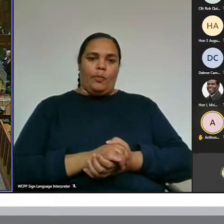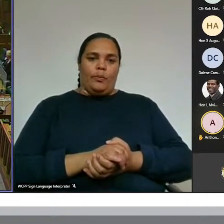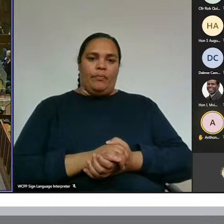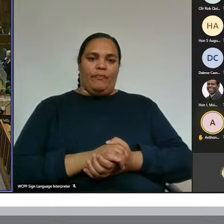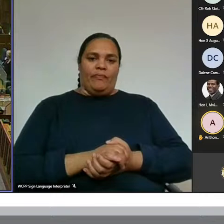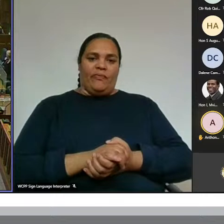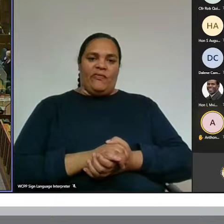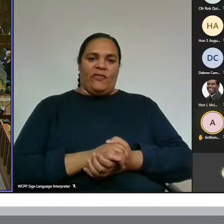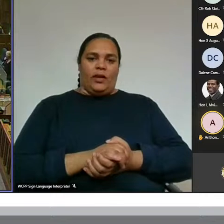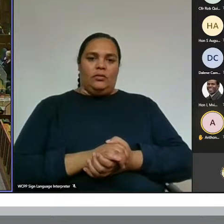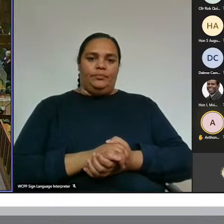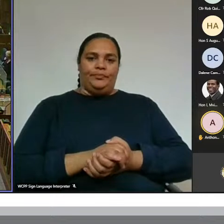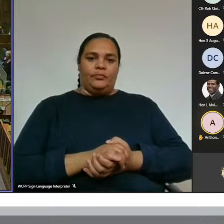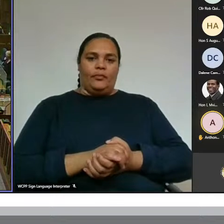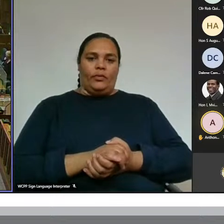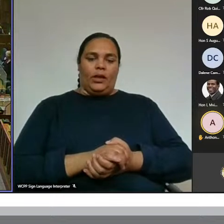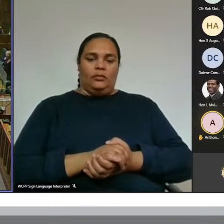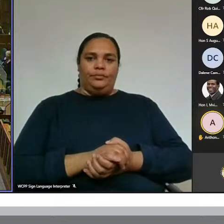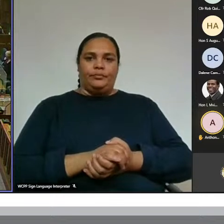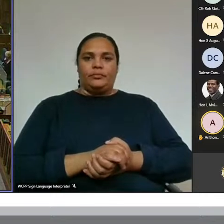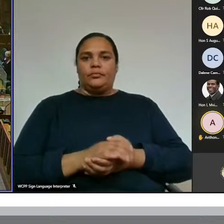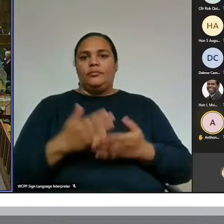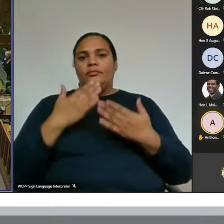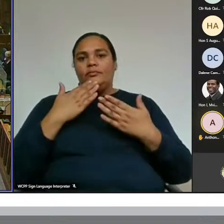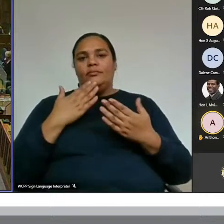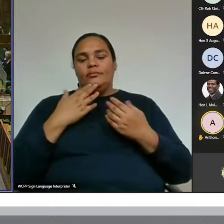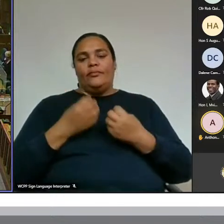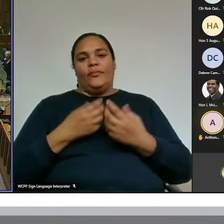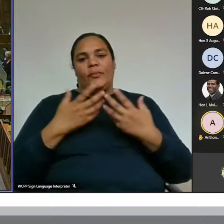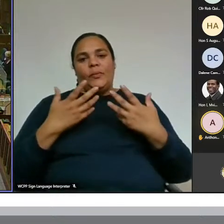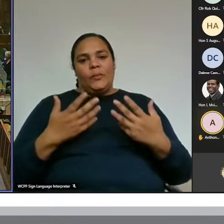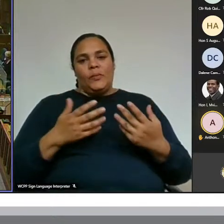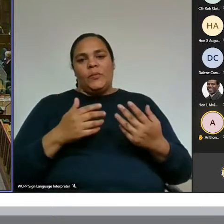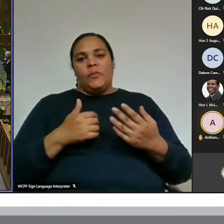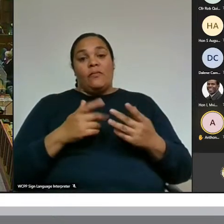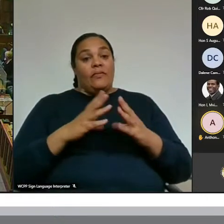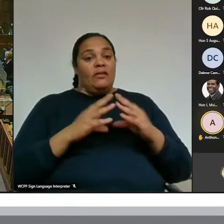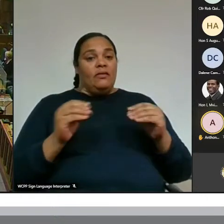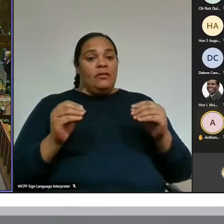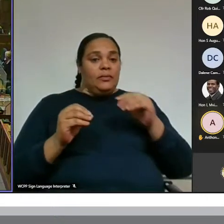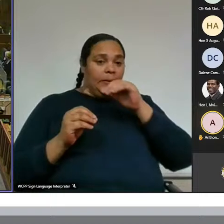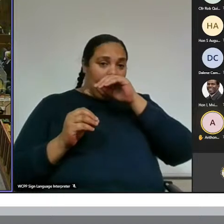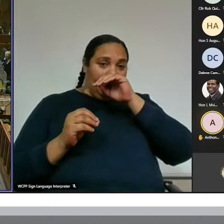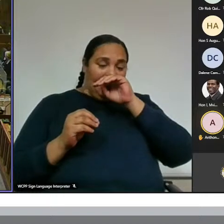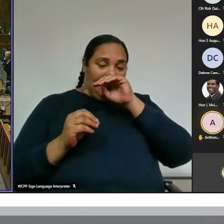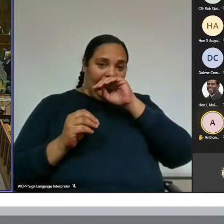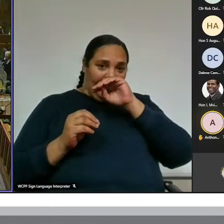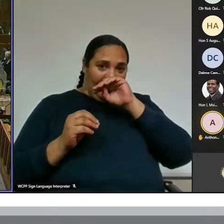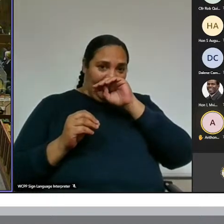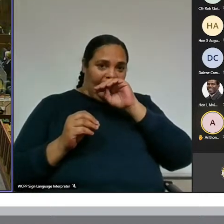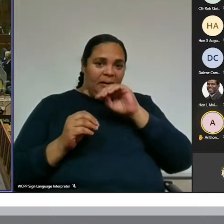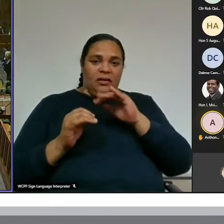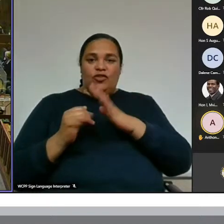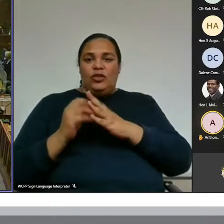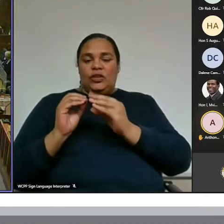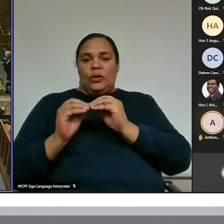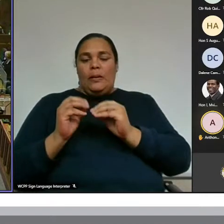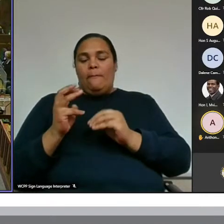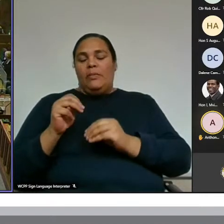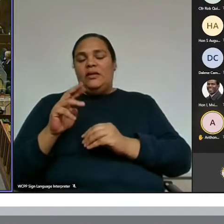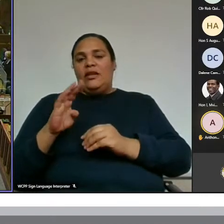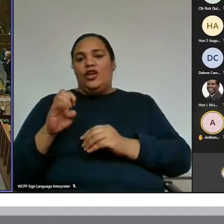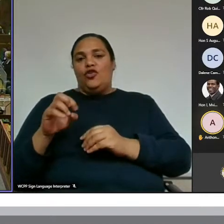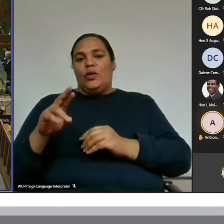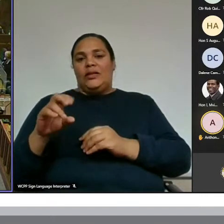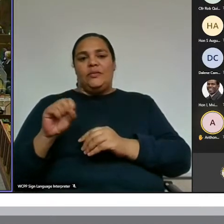Thank you, Mr. Fanner. Mr. October, are you done? Okay, just a correction. Mr. Erasmus is